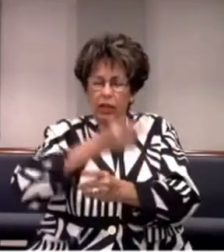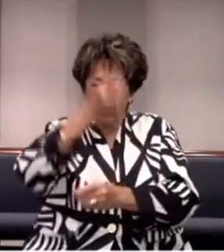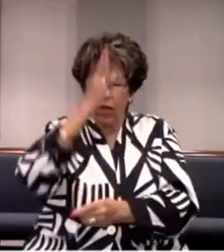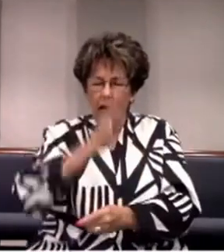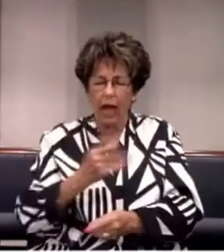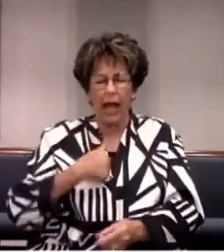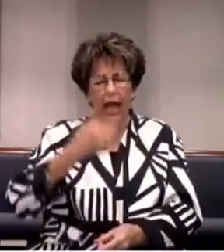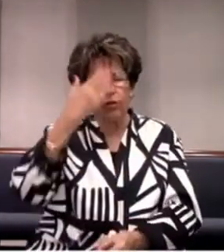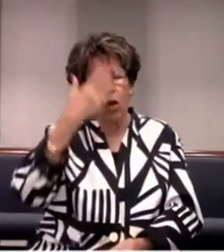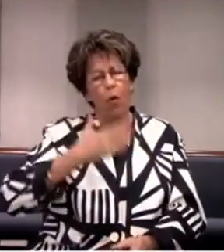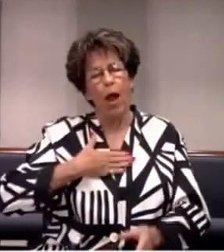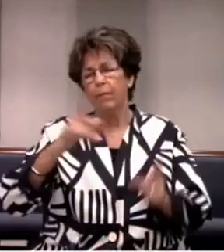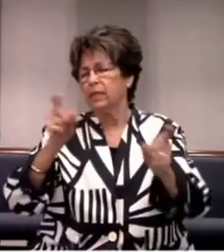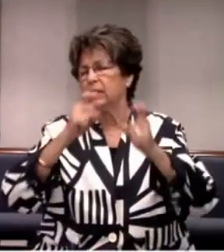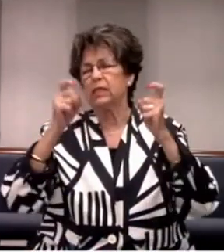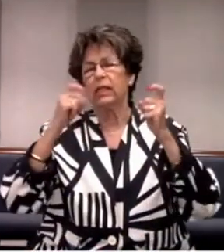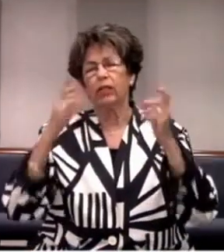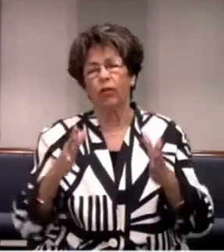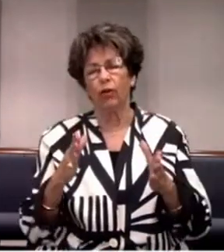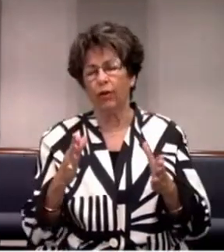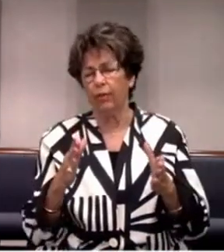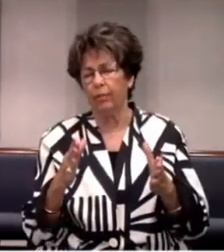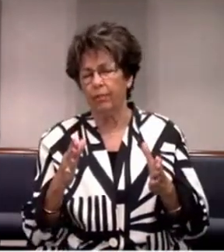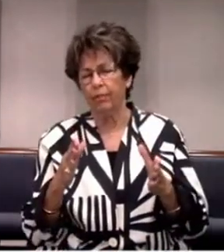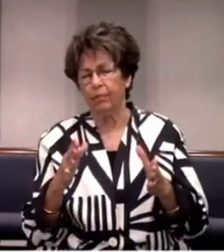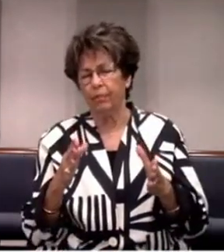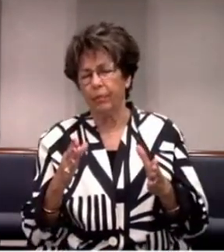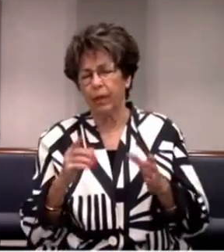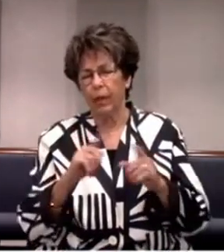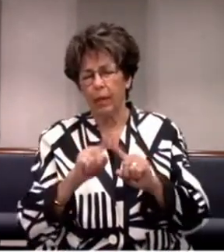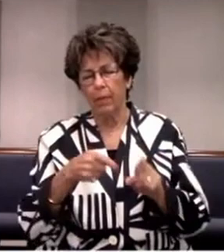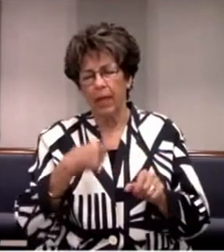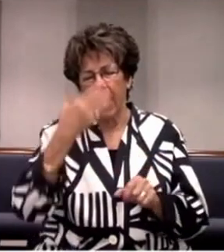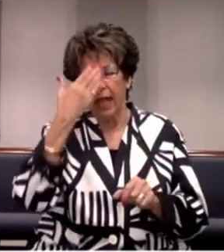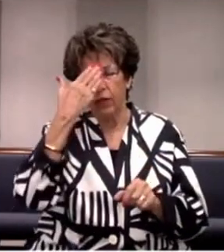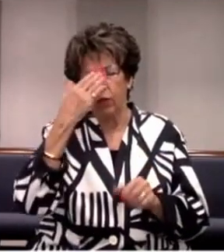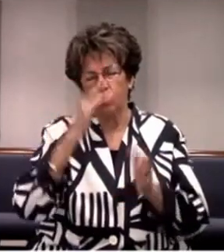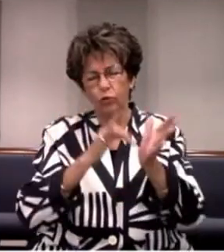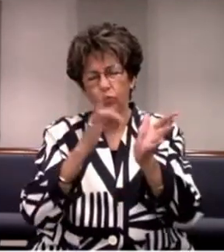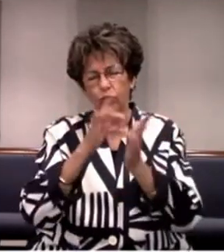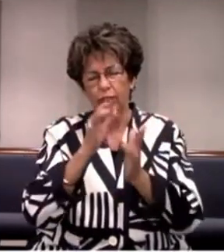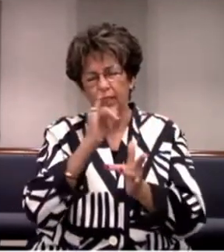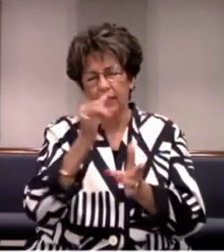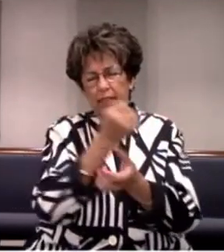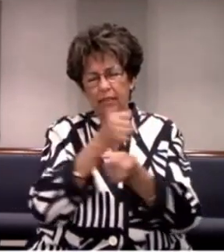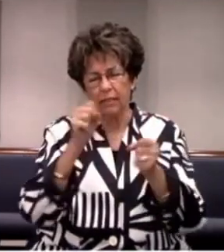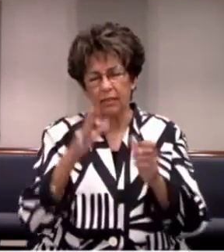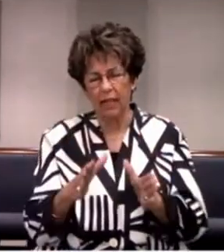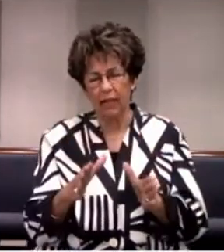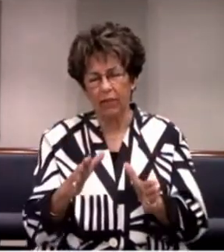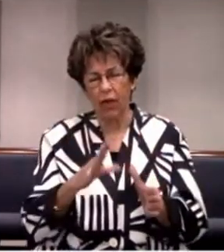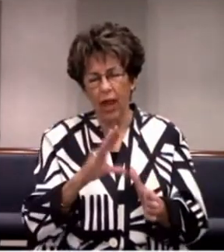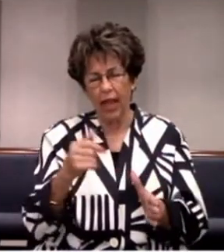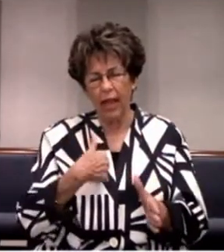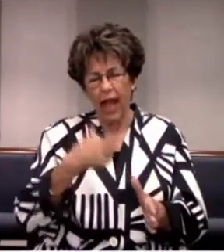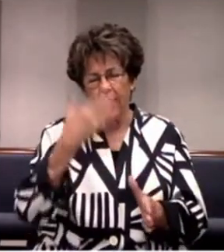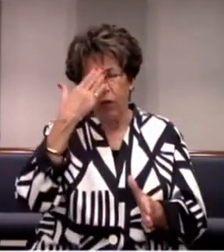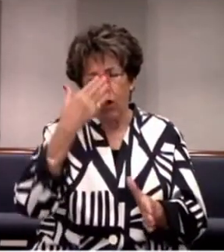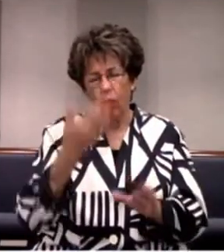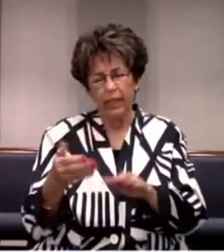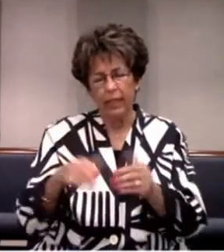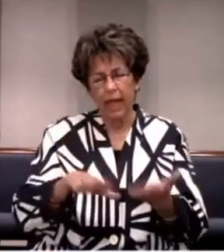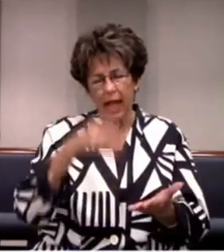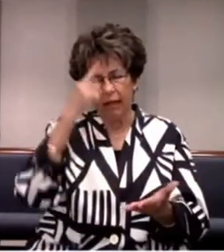I know I'm a sinner, but I know Jesus is the Savior. And I know that he died for